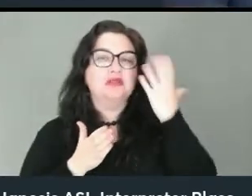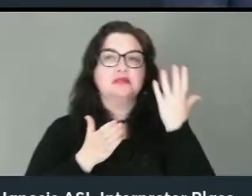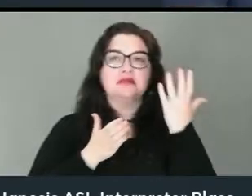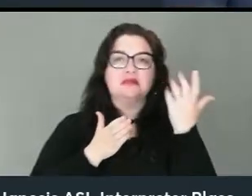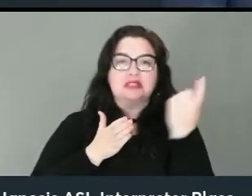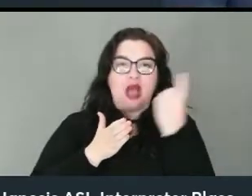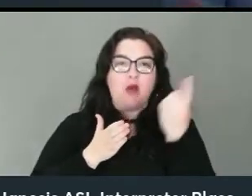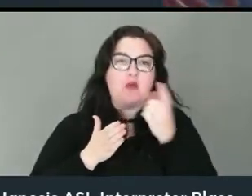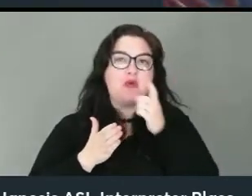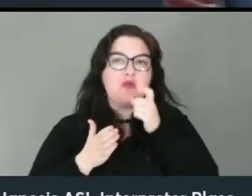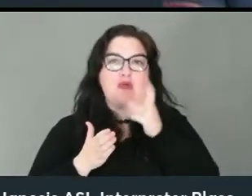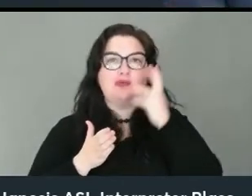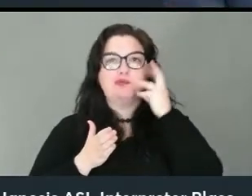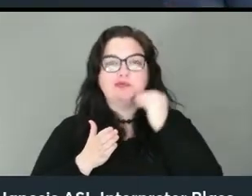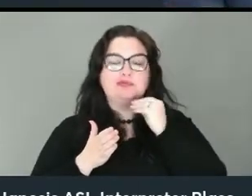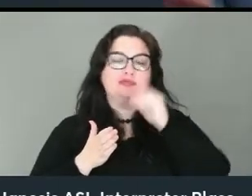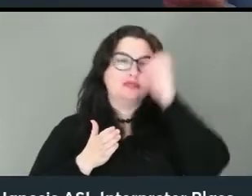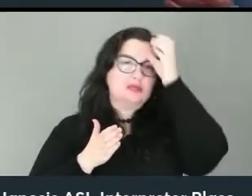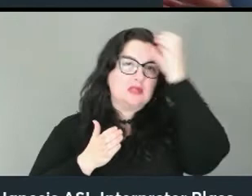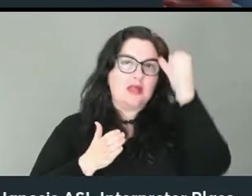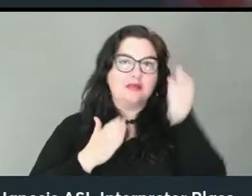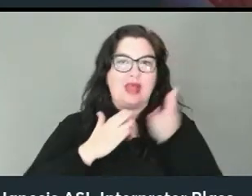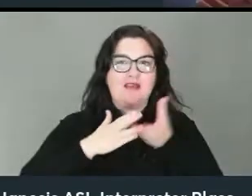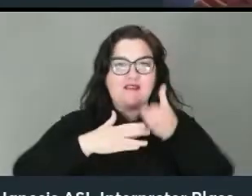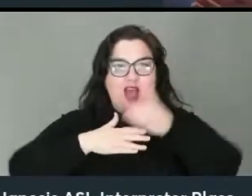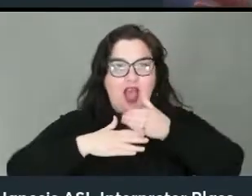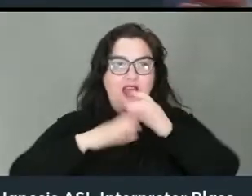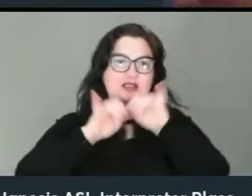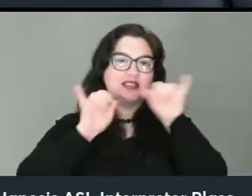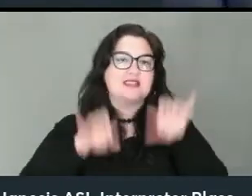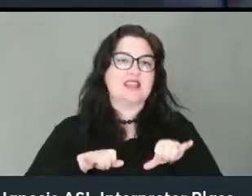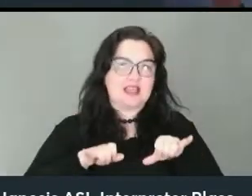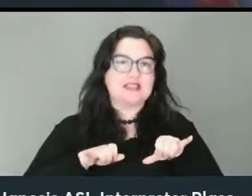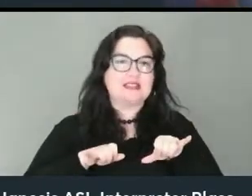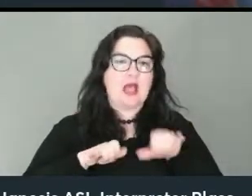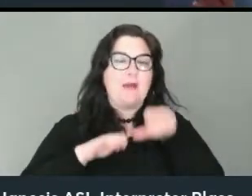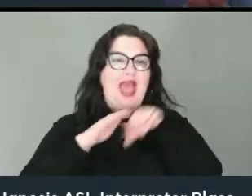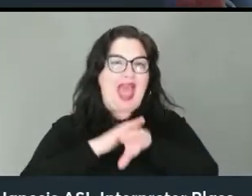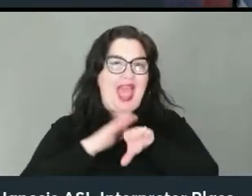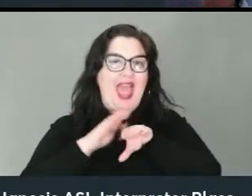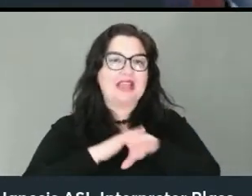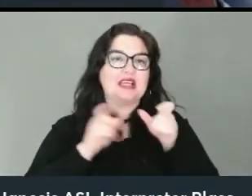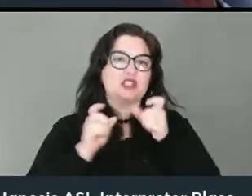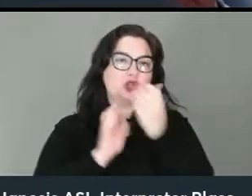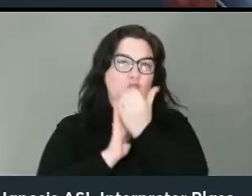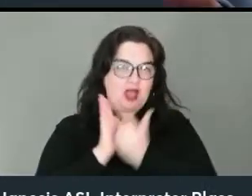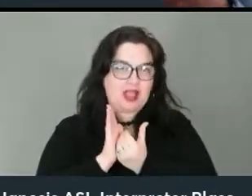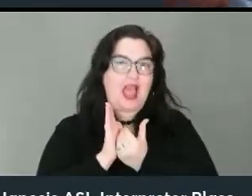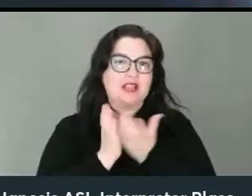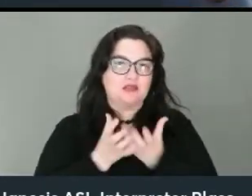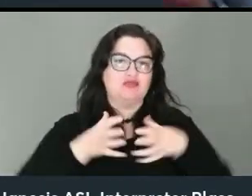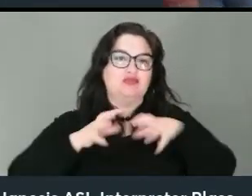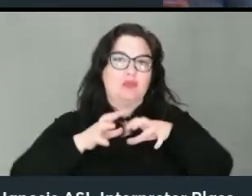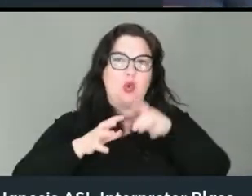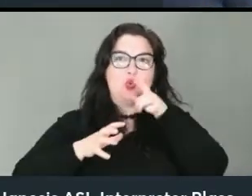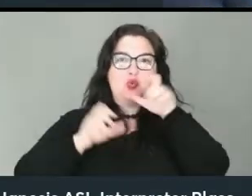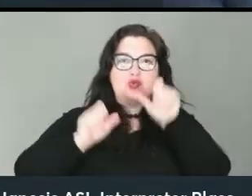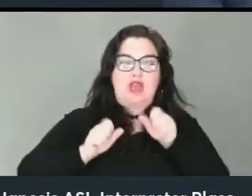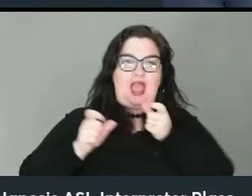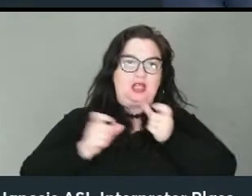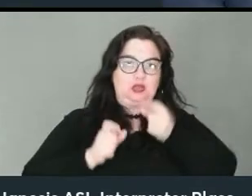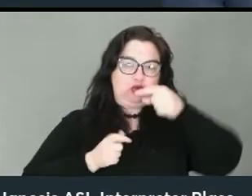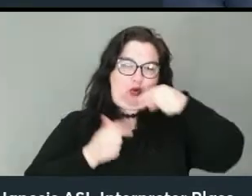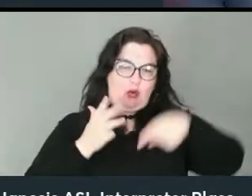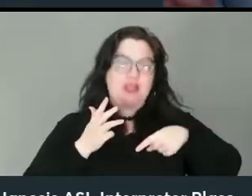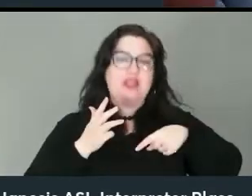encountered the same concept with file systems. So these are access control lists on the bucket that says who can do what to the bucket, on the objects that say who can